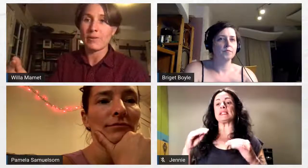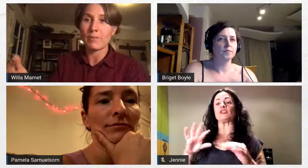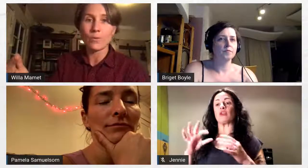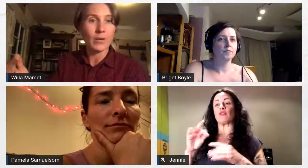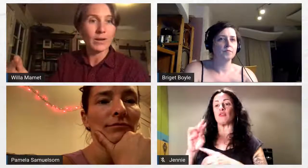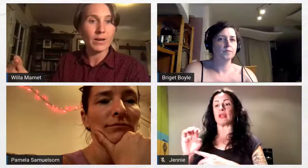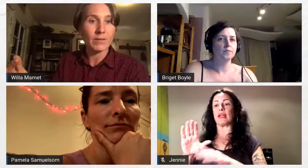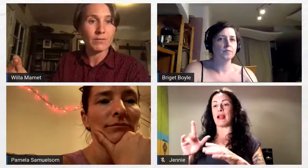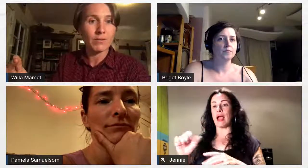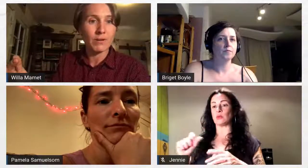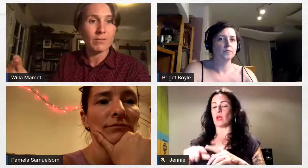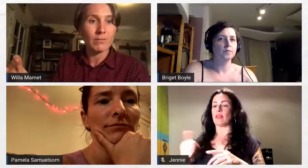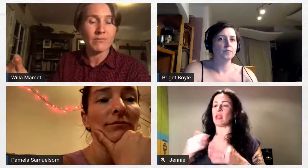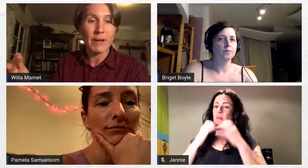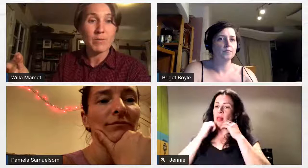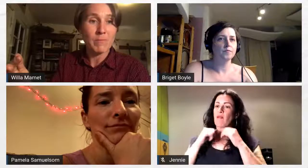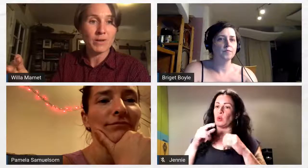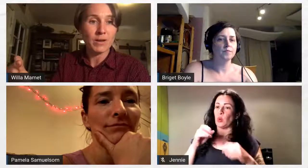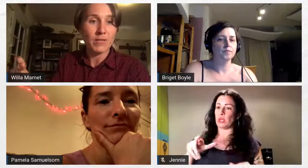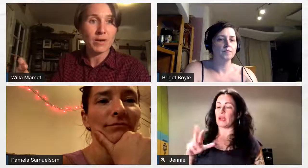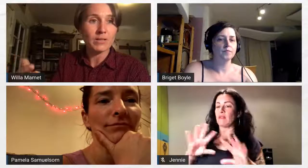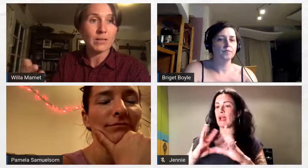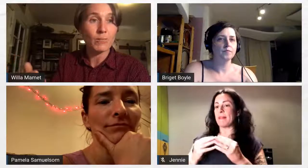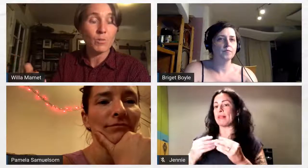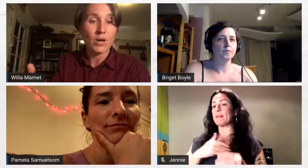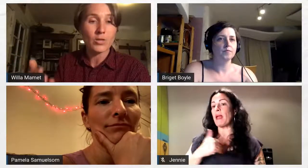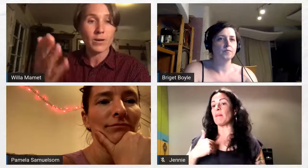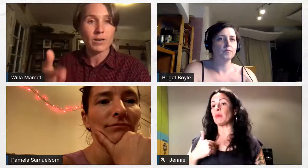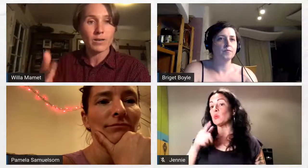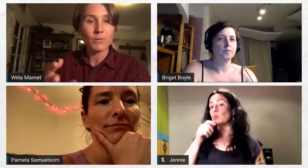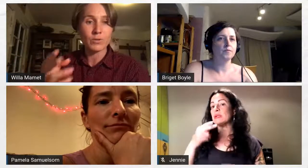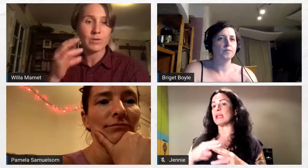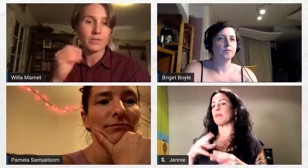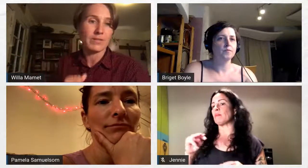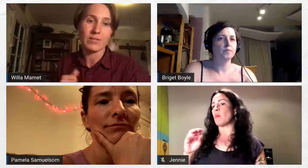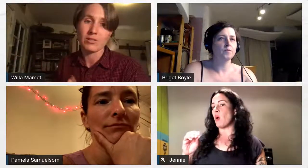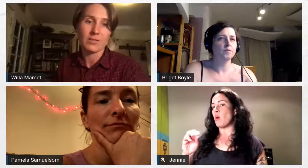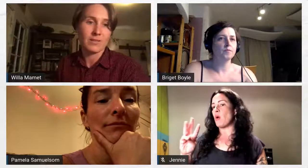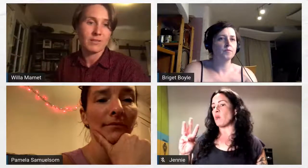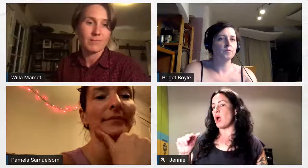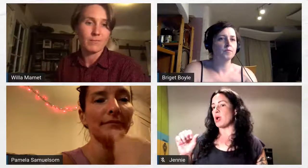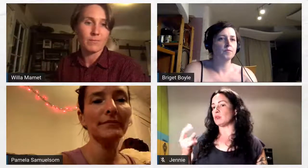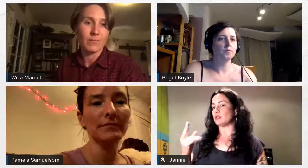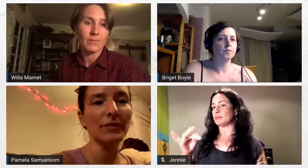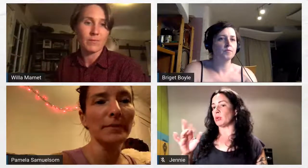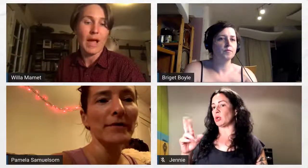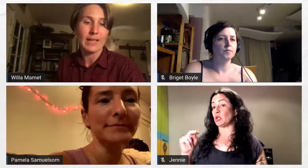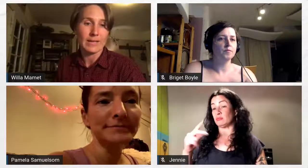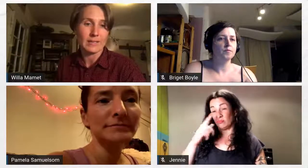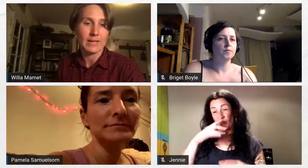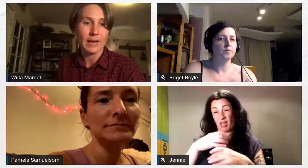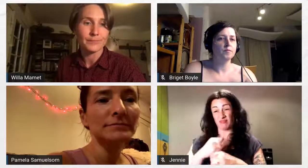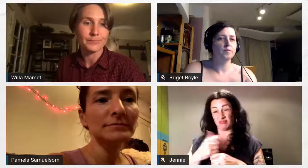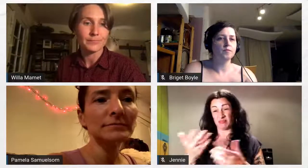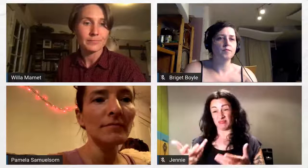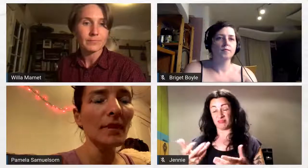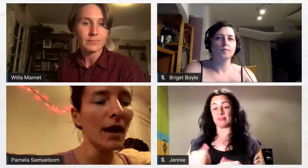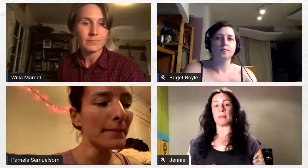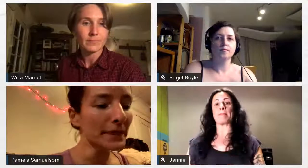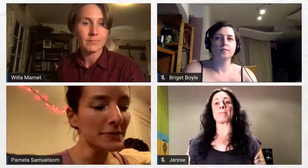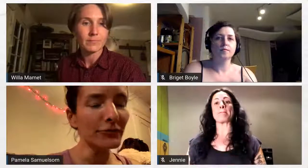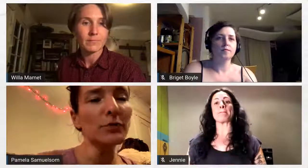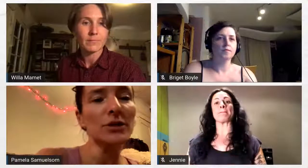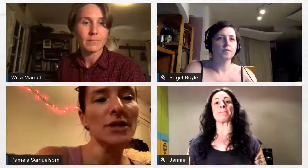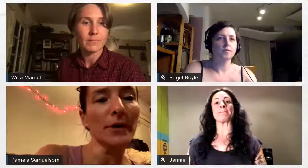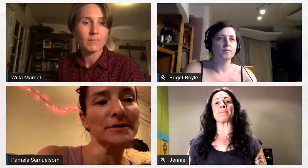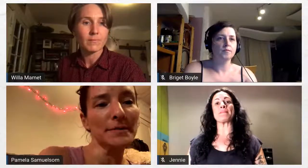beloved queer family member of ours named Mo Washburn. Would you give us like just the thumbnail? Yeah.